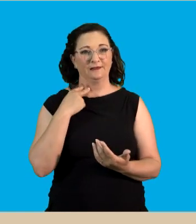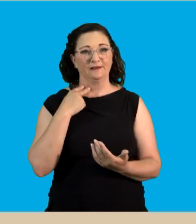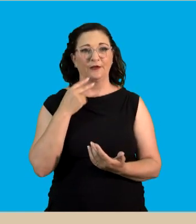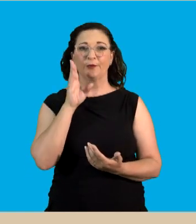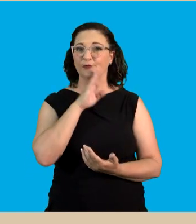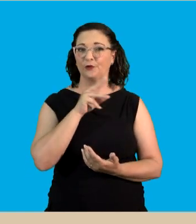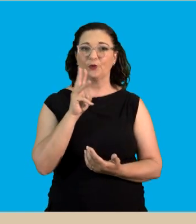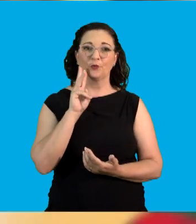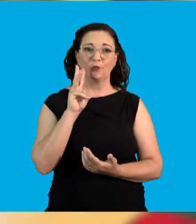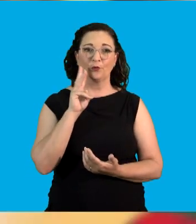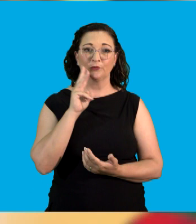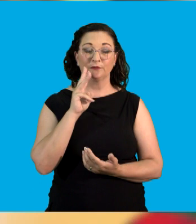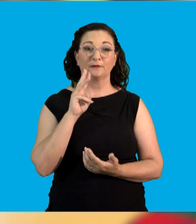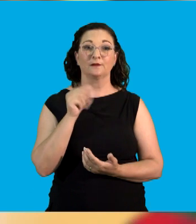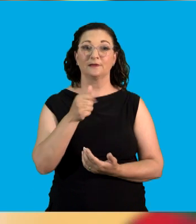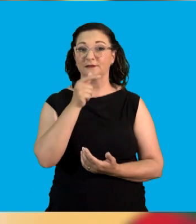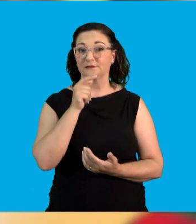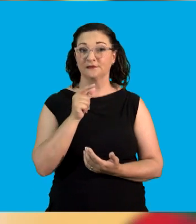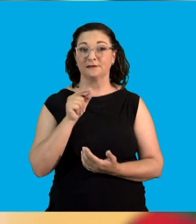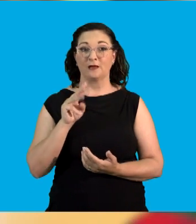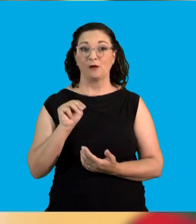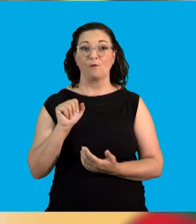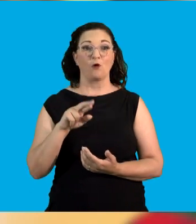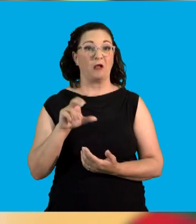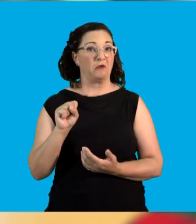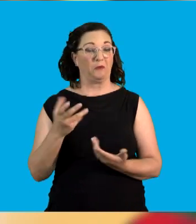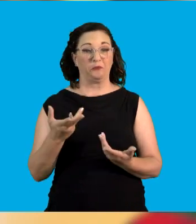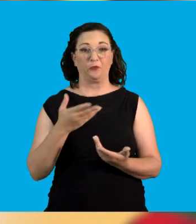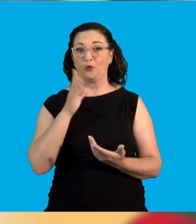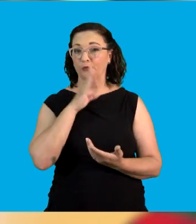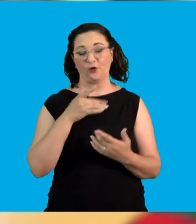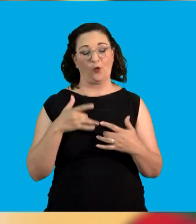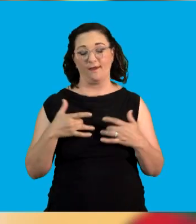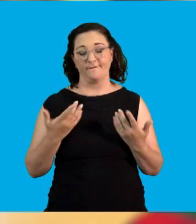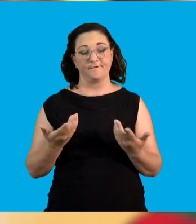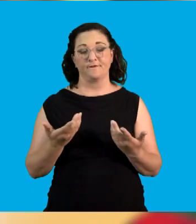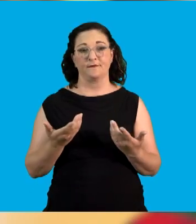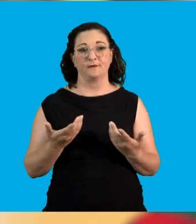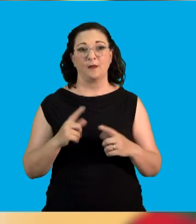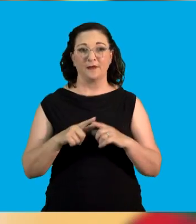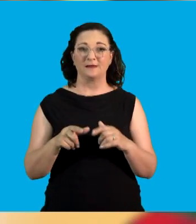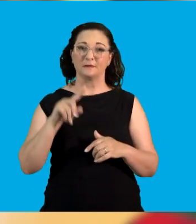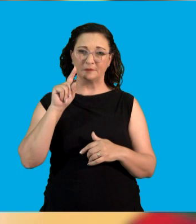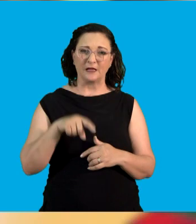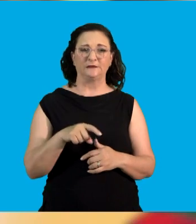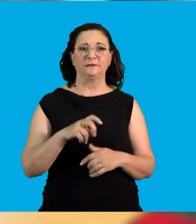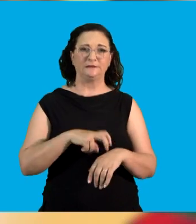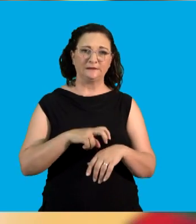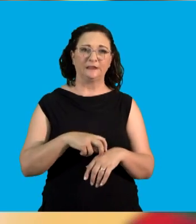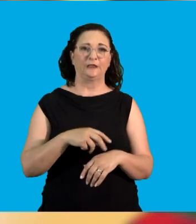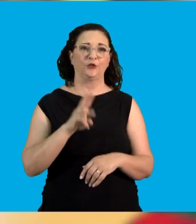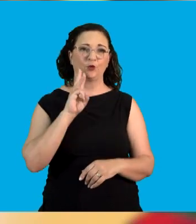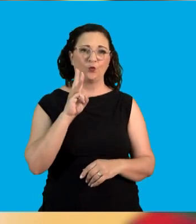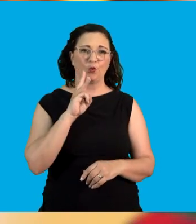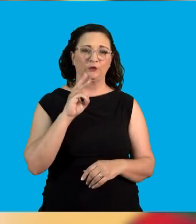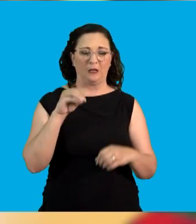that, because there is no liquid water, that tells you that in planet Mars, there is no life on Earth. In order for life to exist, there